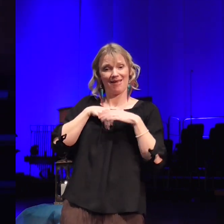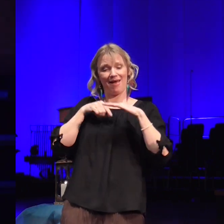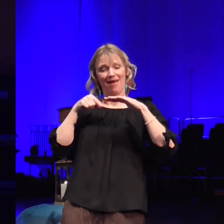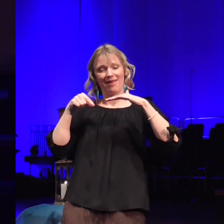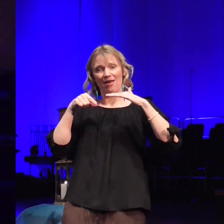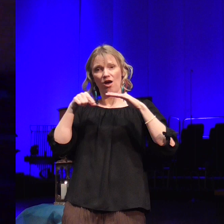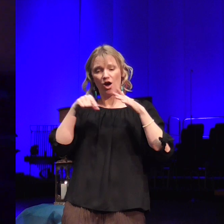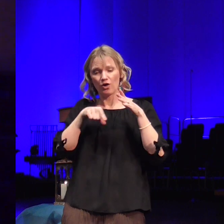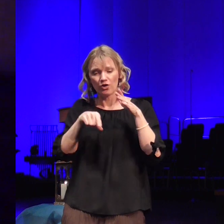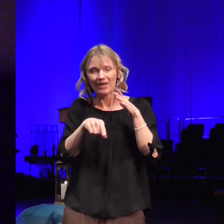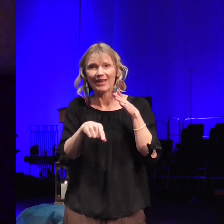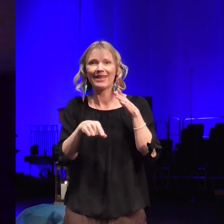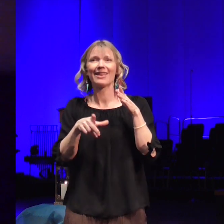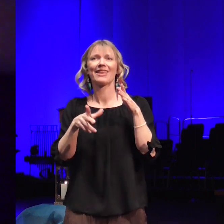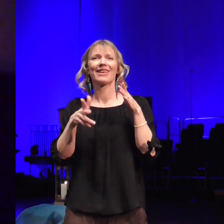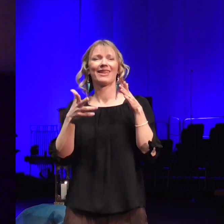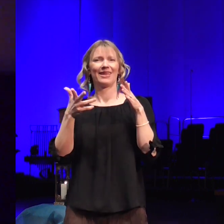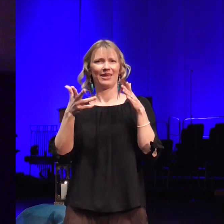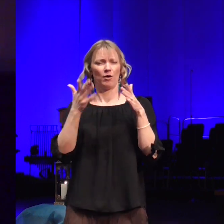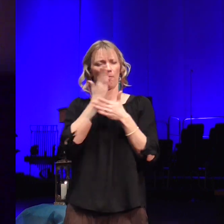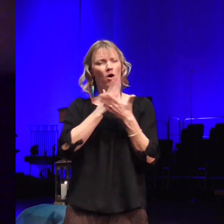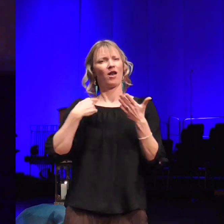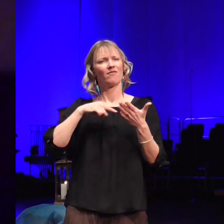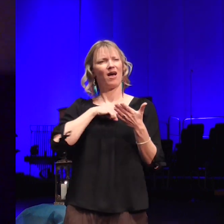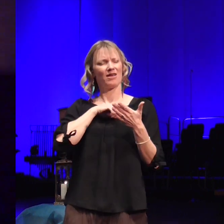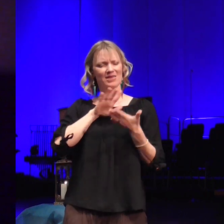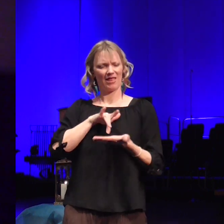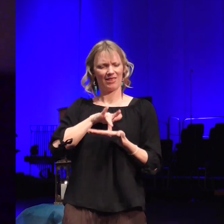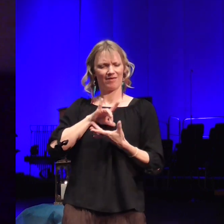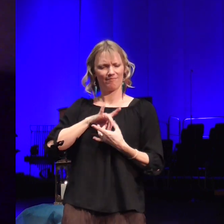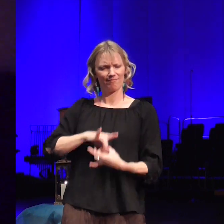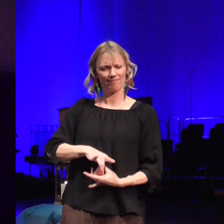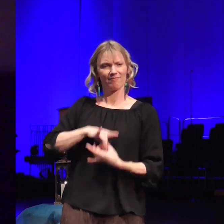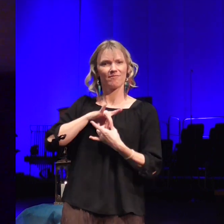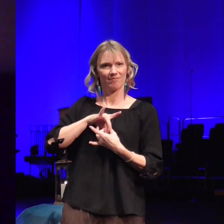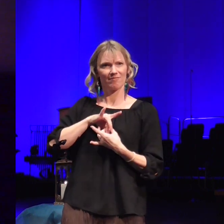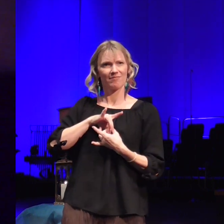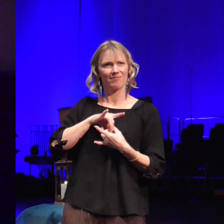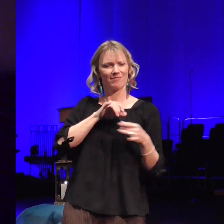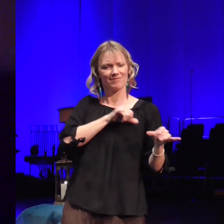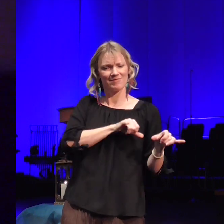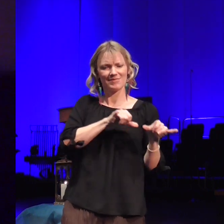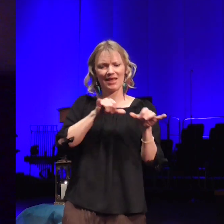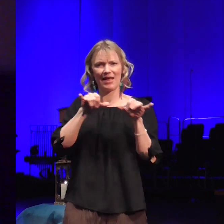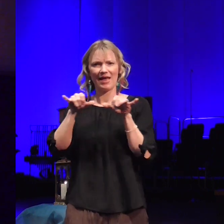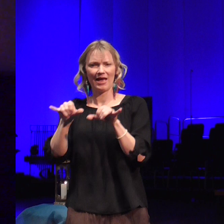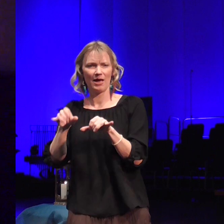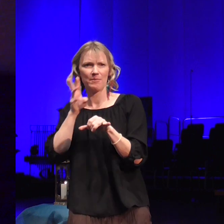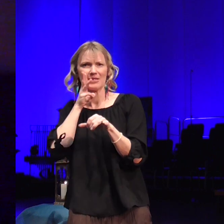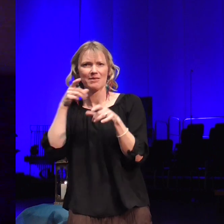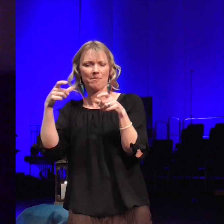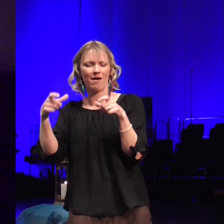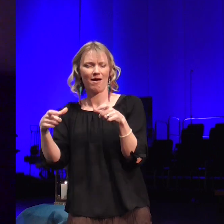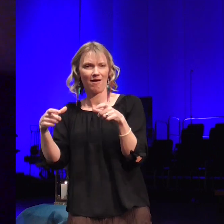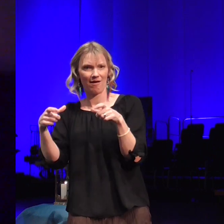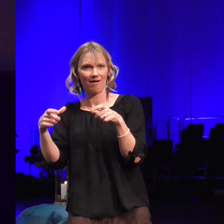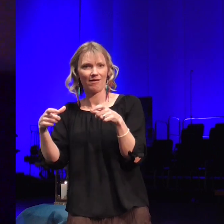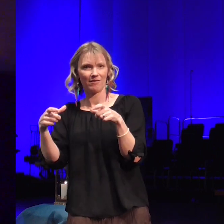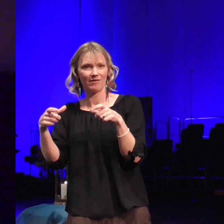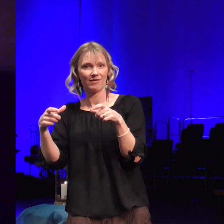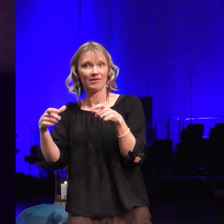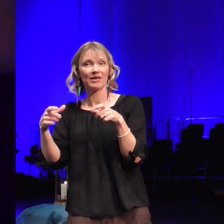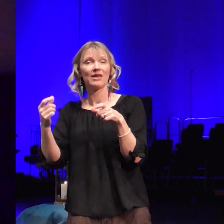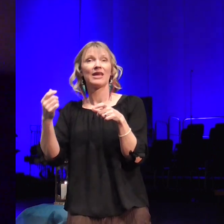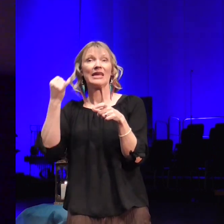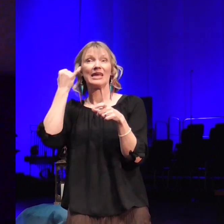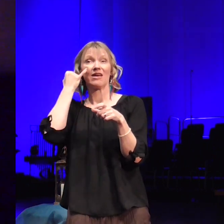element, there's a part of us that is at the core and at the center, just like this beautiful pond. And if we plumb